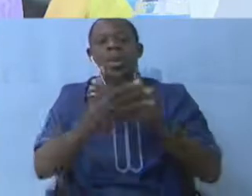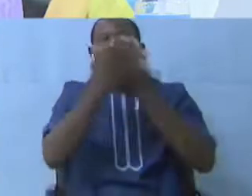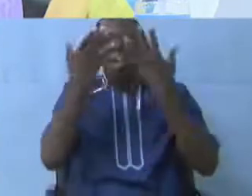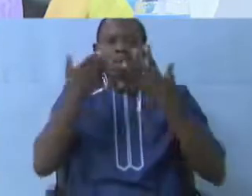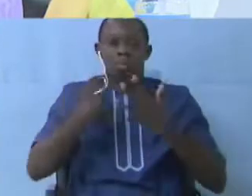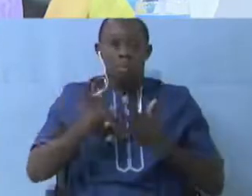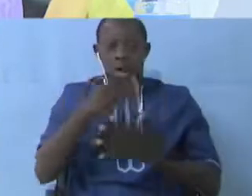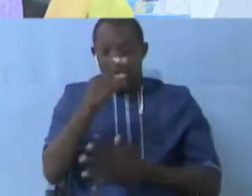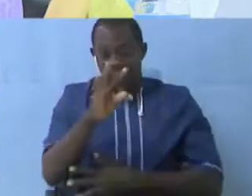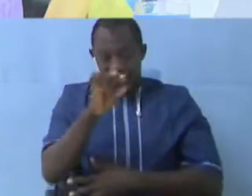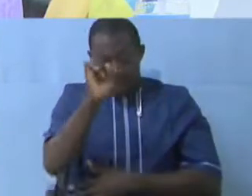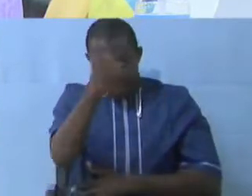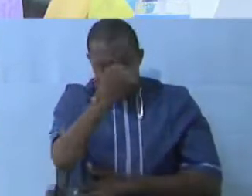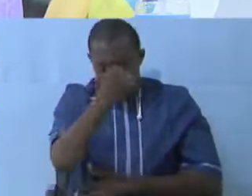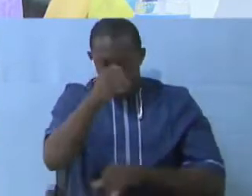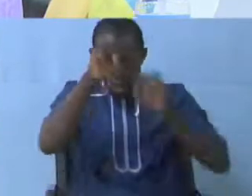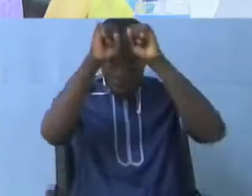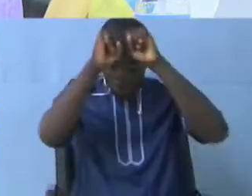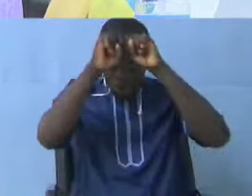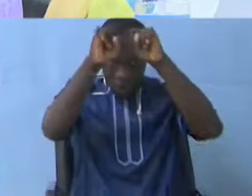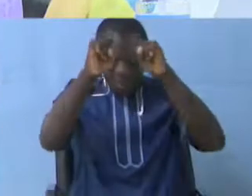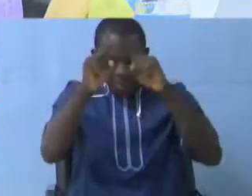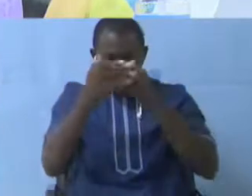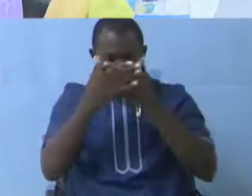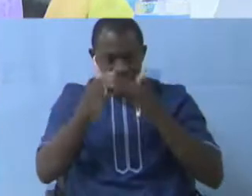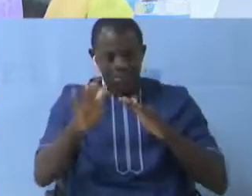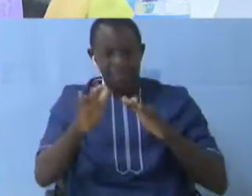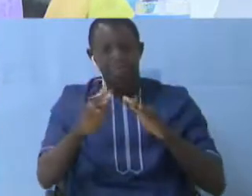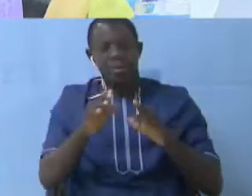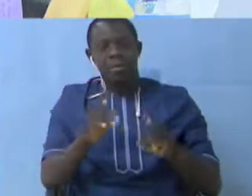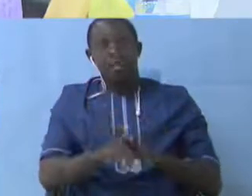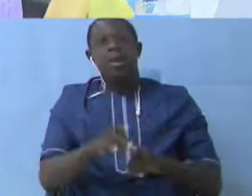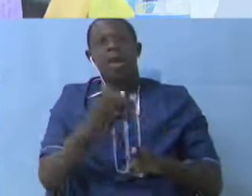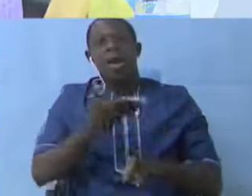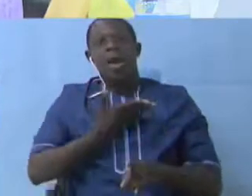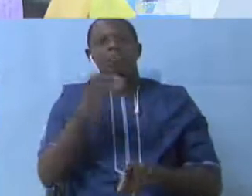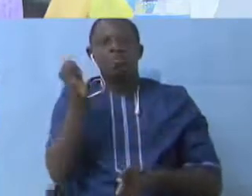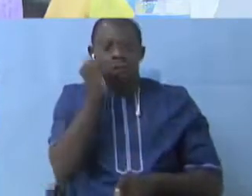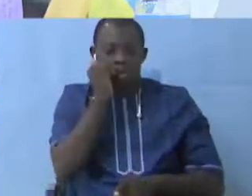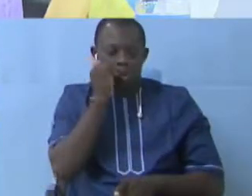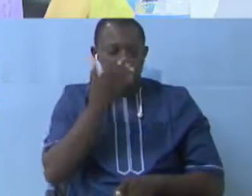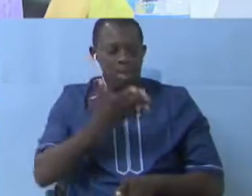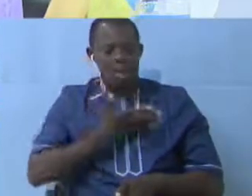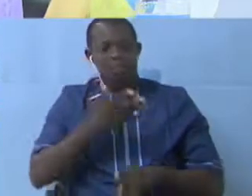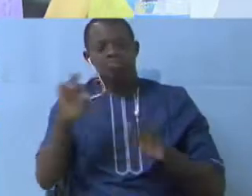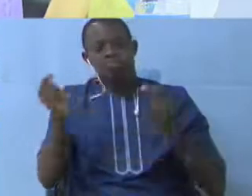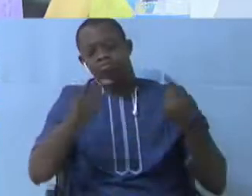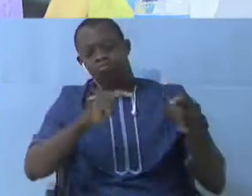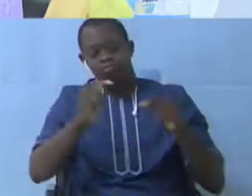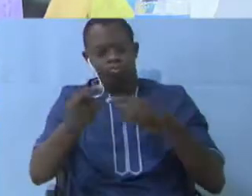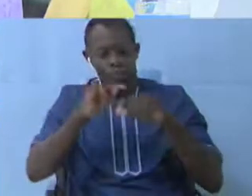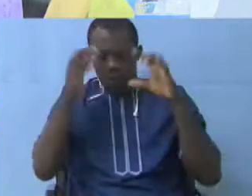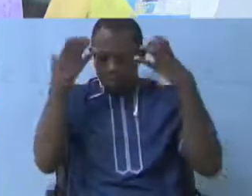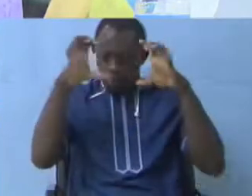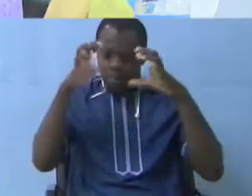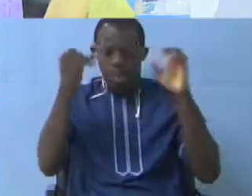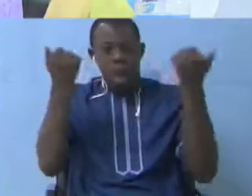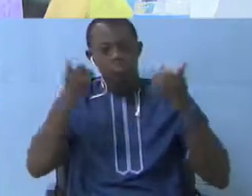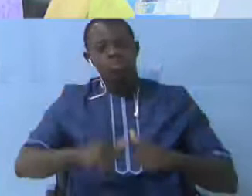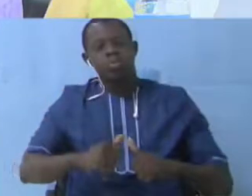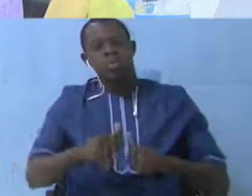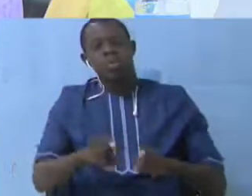end. ñu bari nag su fekkee ne nguur gu métti jeex na. There is always a conflict. Saay bu ne rek da ngaa gis ay